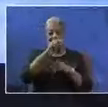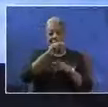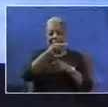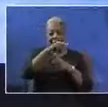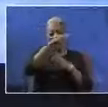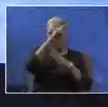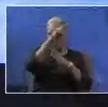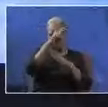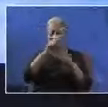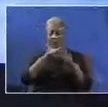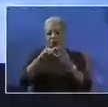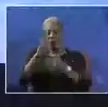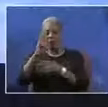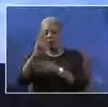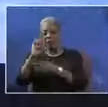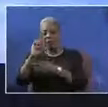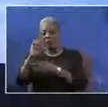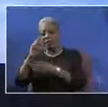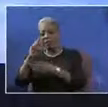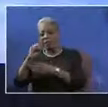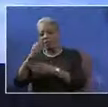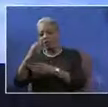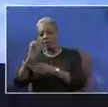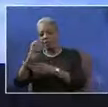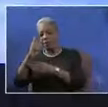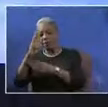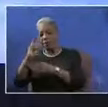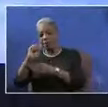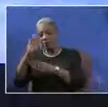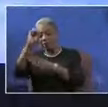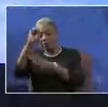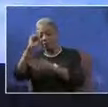70,000 men were killed.